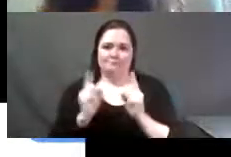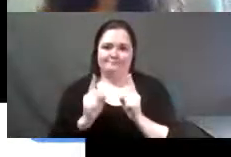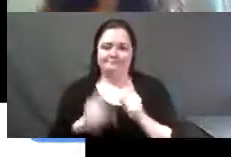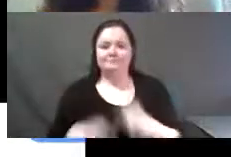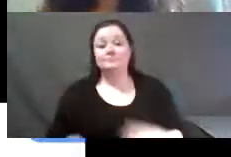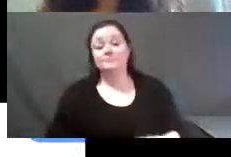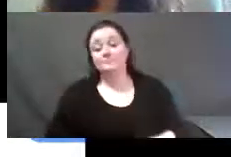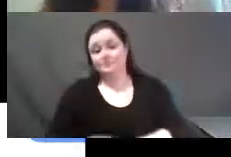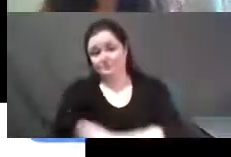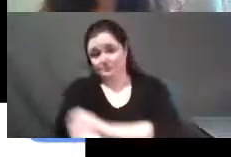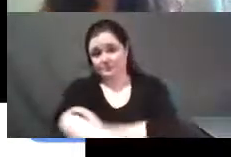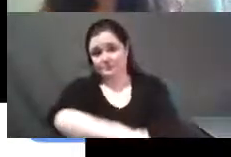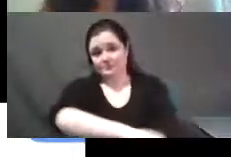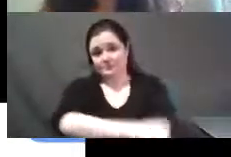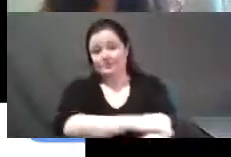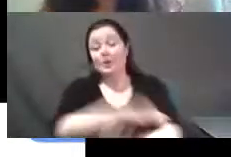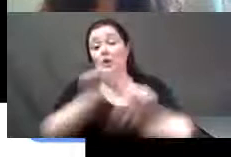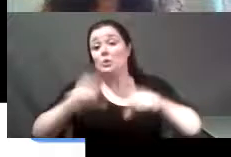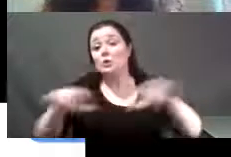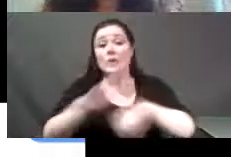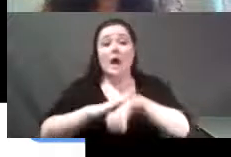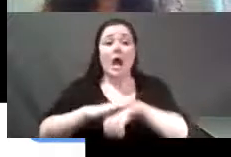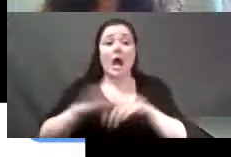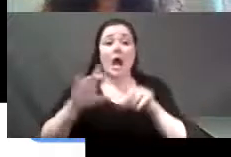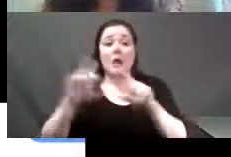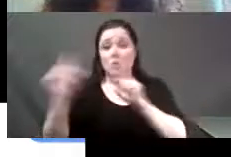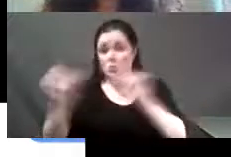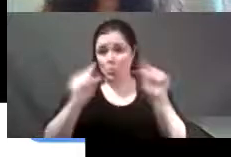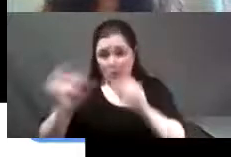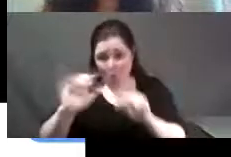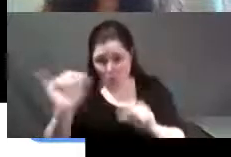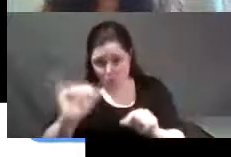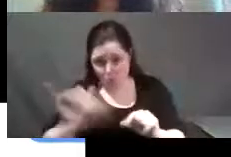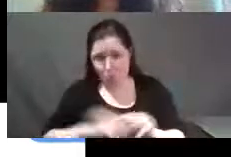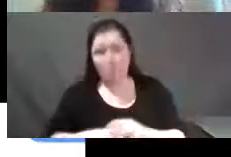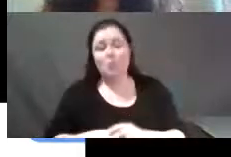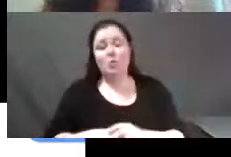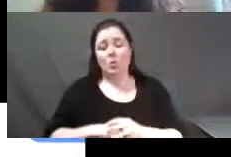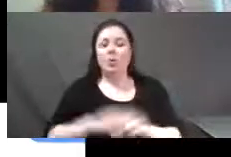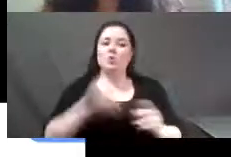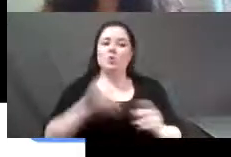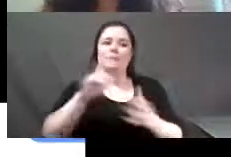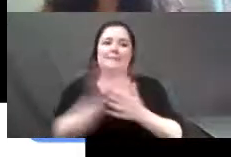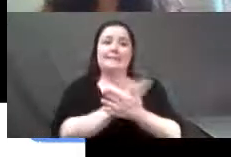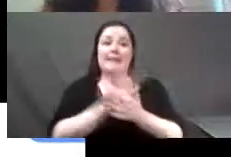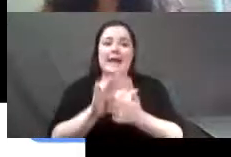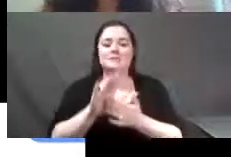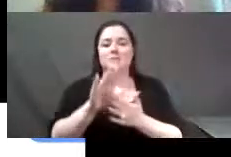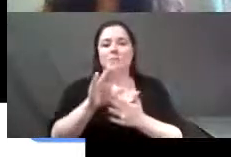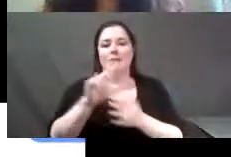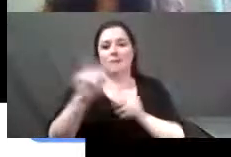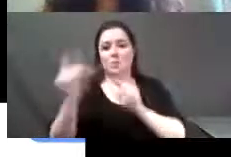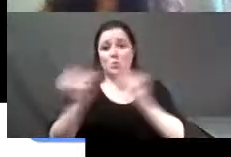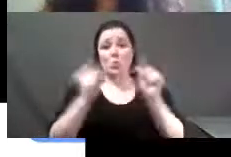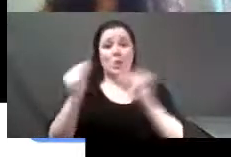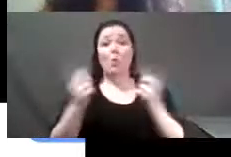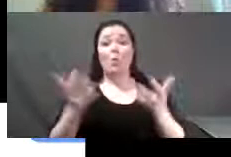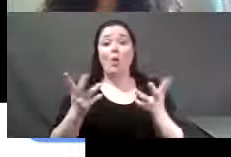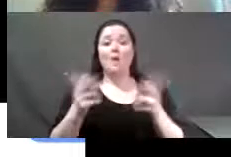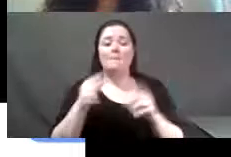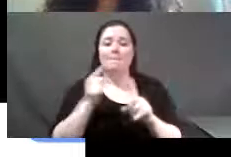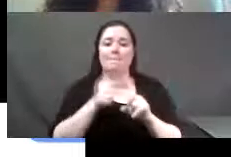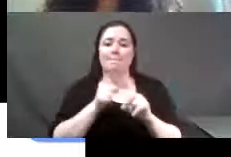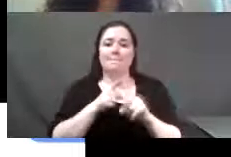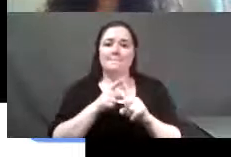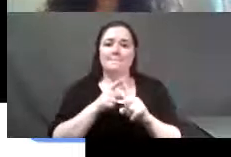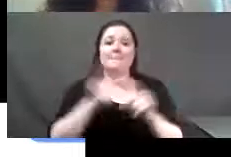And then you could do this on Twitter as well. What's really nice with Twitter too, actually, is as you all who